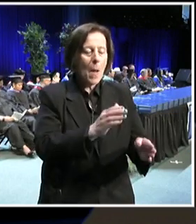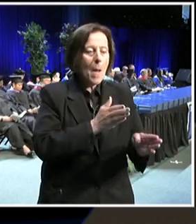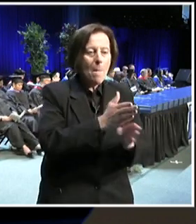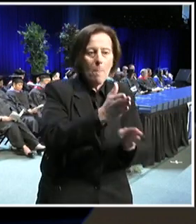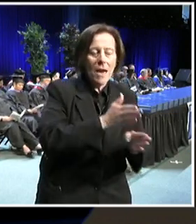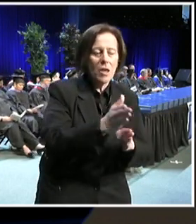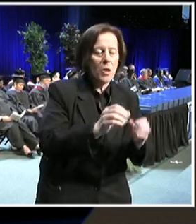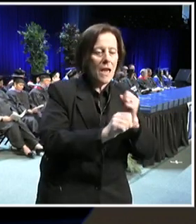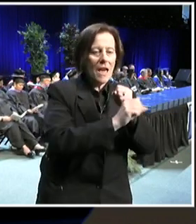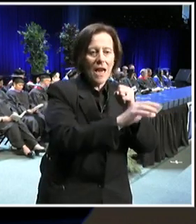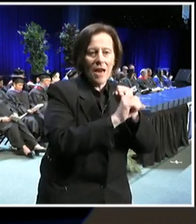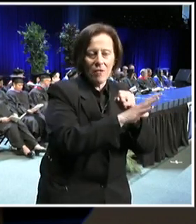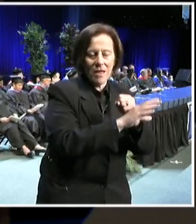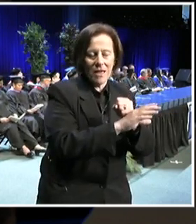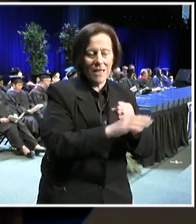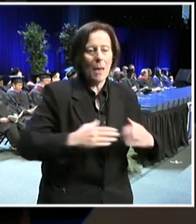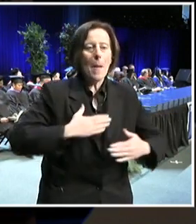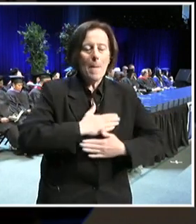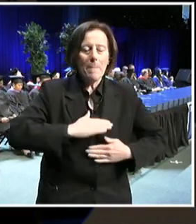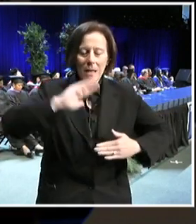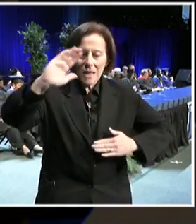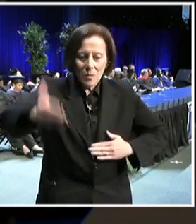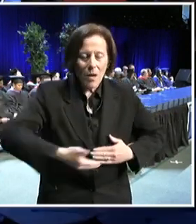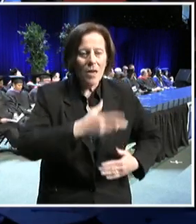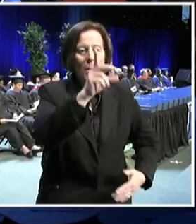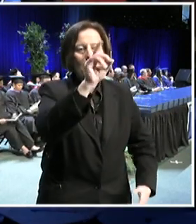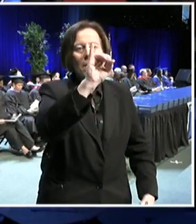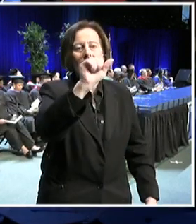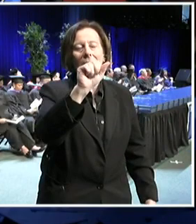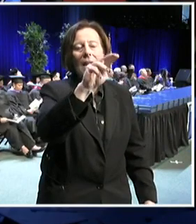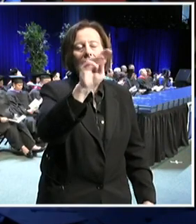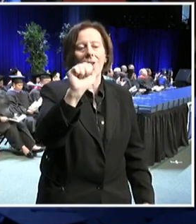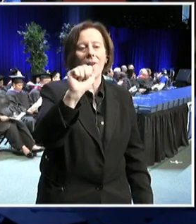advertising. Please welcome Diana Reyes.